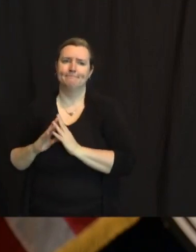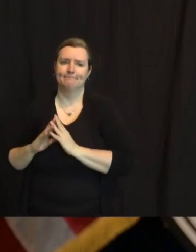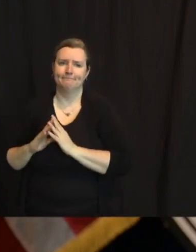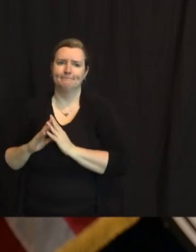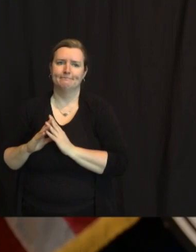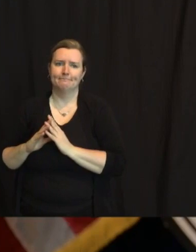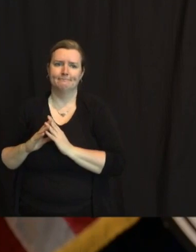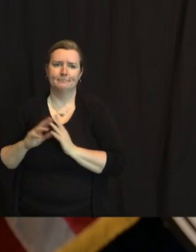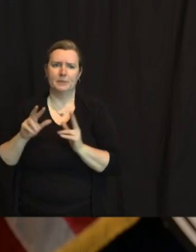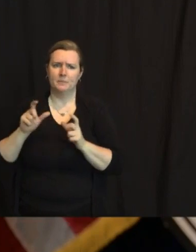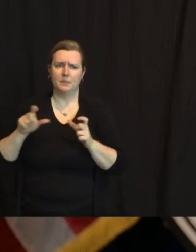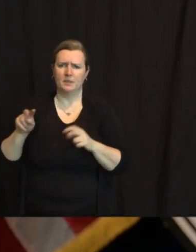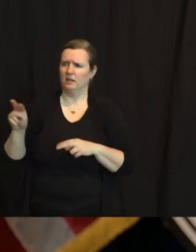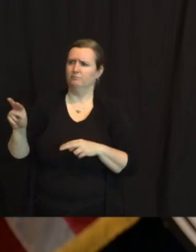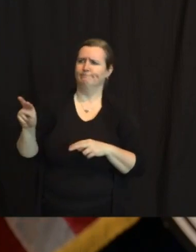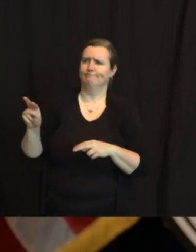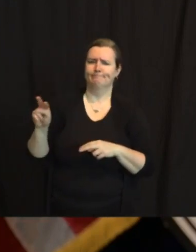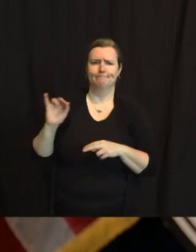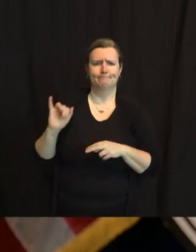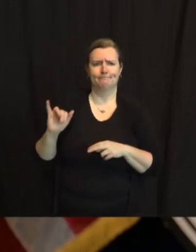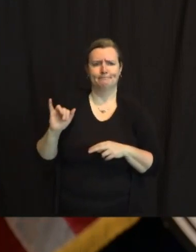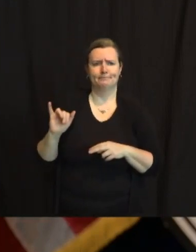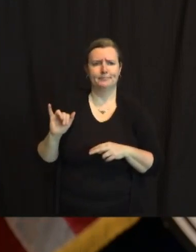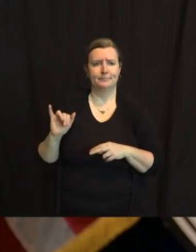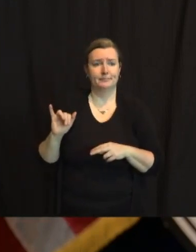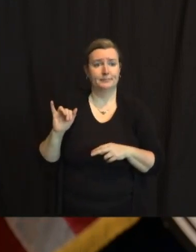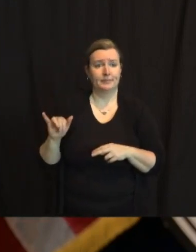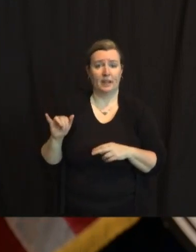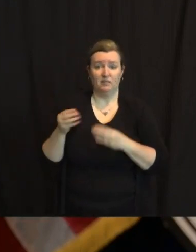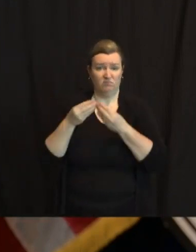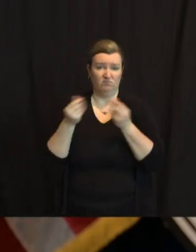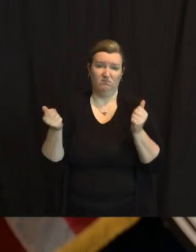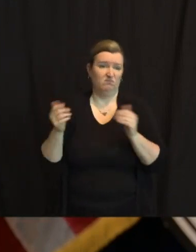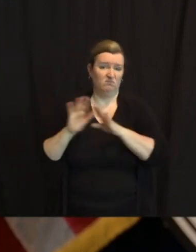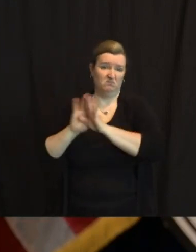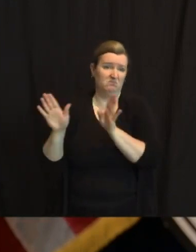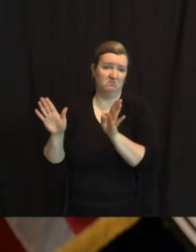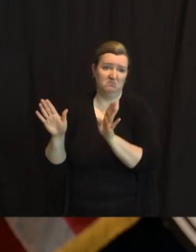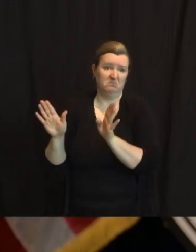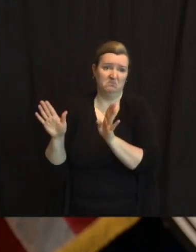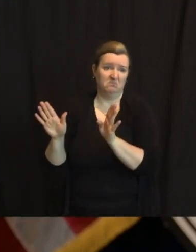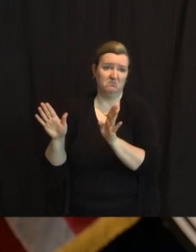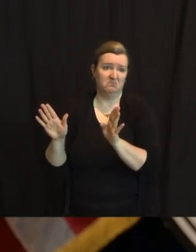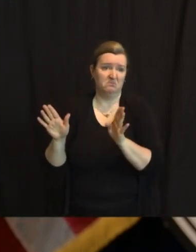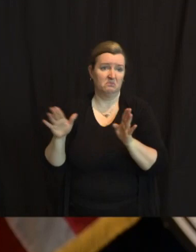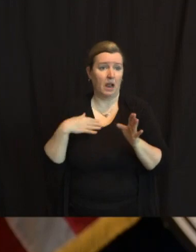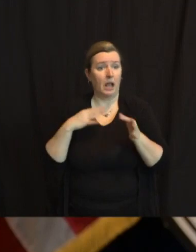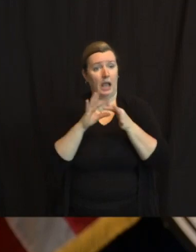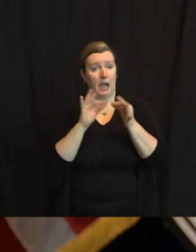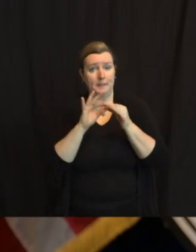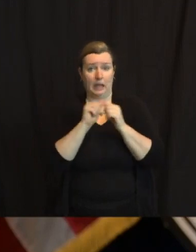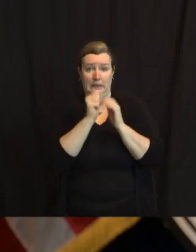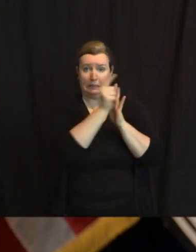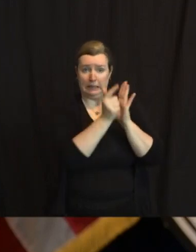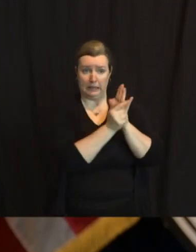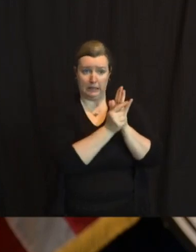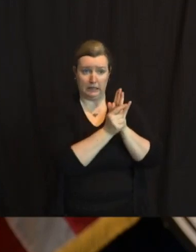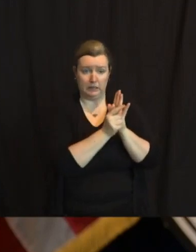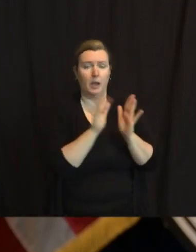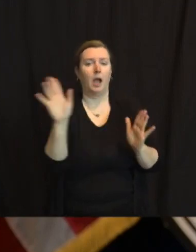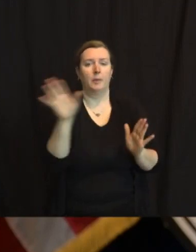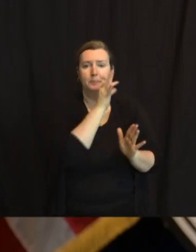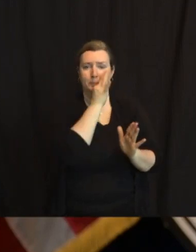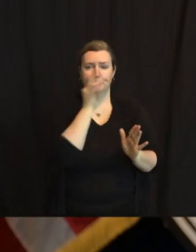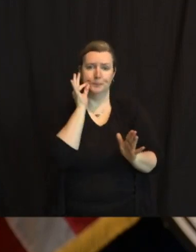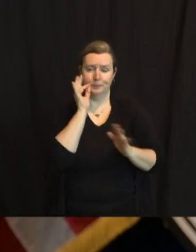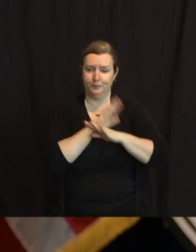felt about Bridgegate. So that's not going away. I got no comment on the legal elements of this. I think trust and public trust